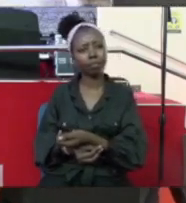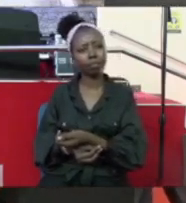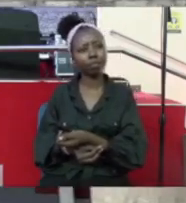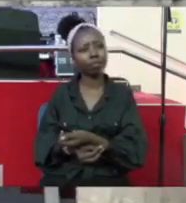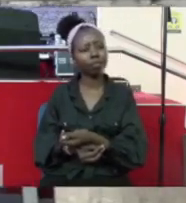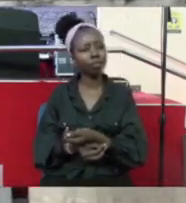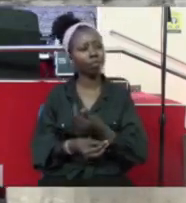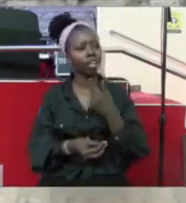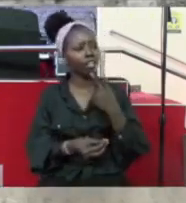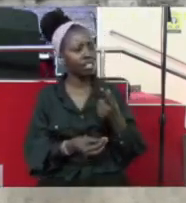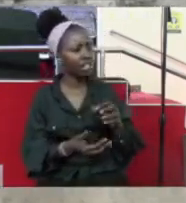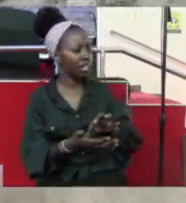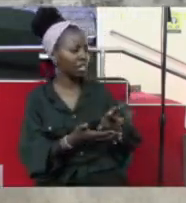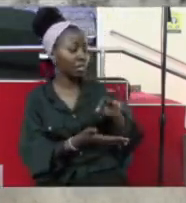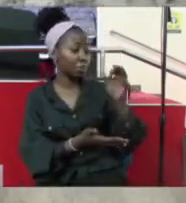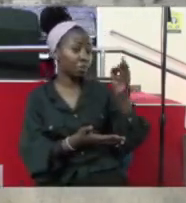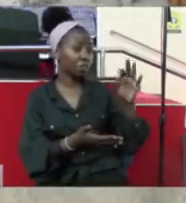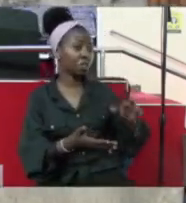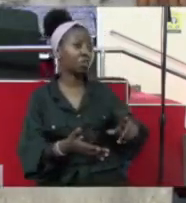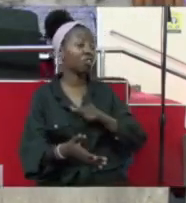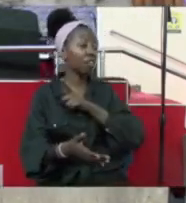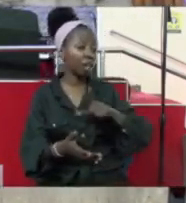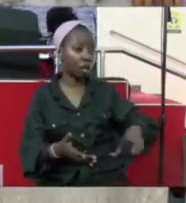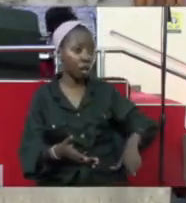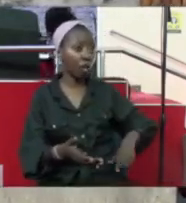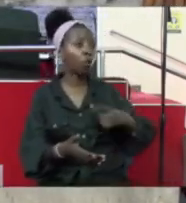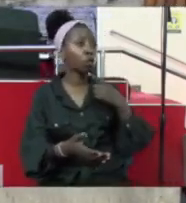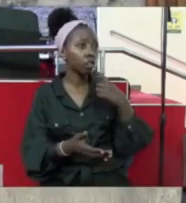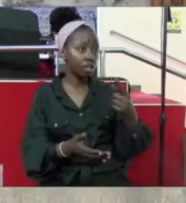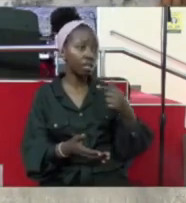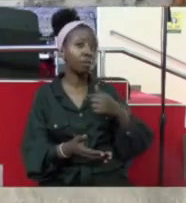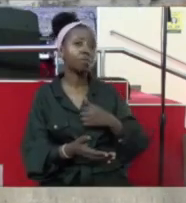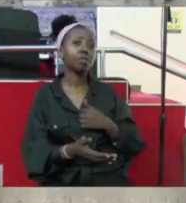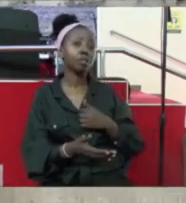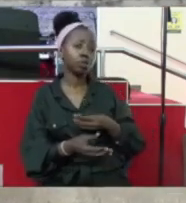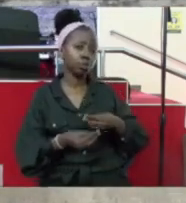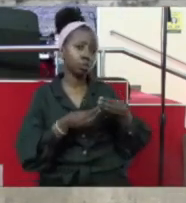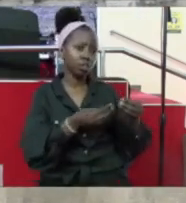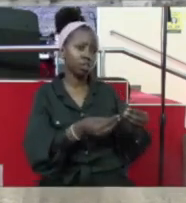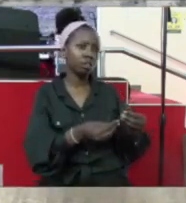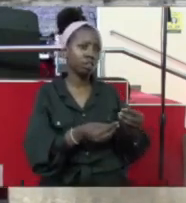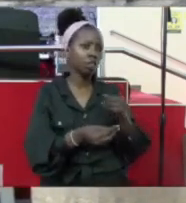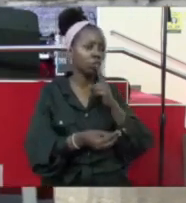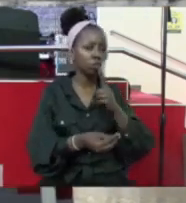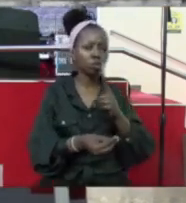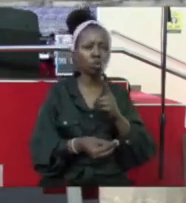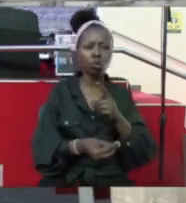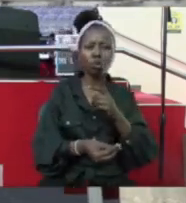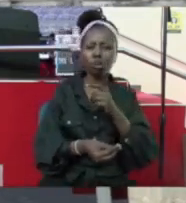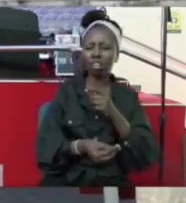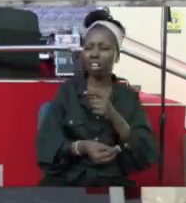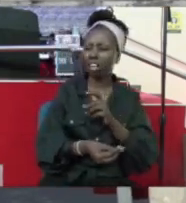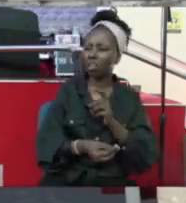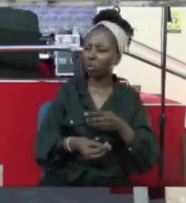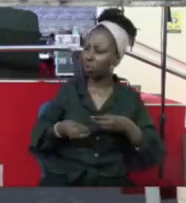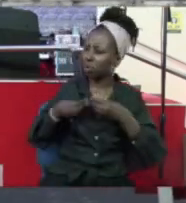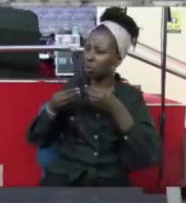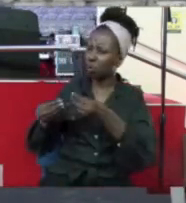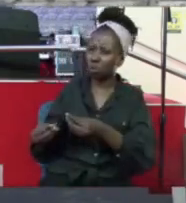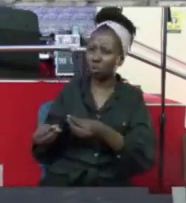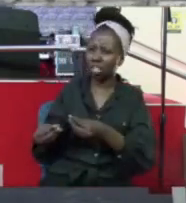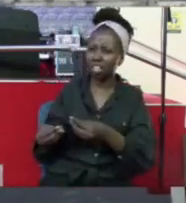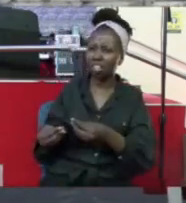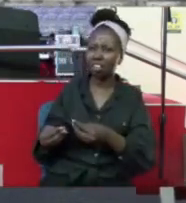He said, "The spirit of the Lord prompted me." Akasema roho wa Mungu ameniongoza. So Joel Austin asked, "Daddy, are you giving a stranger